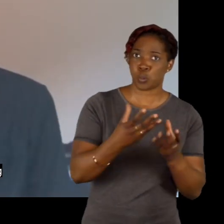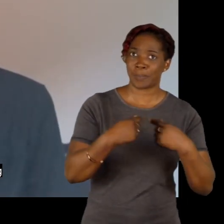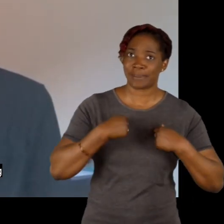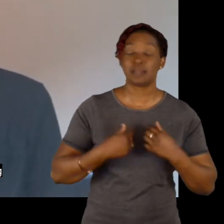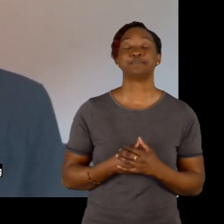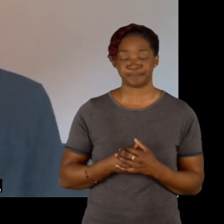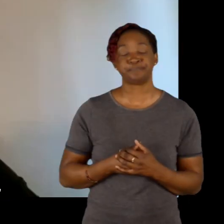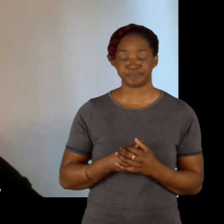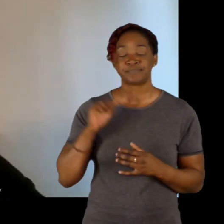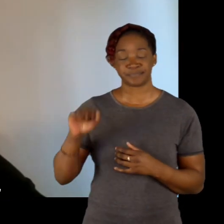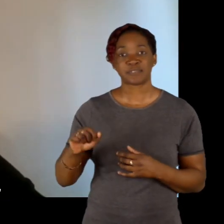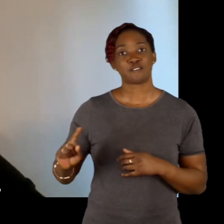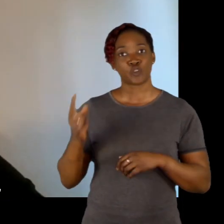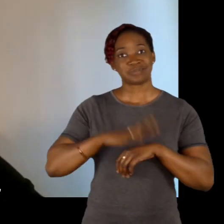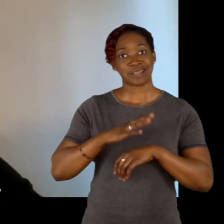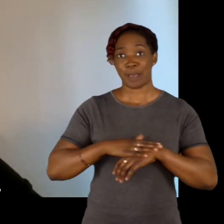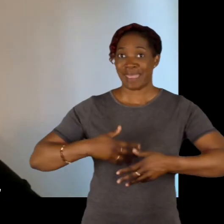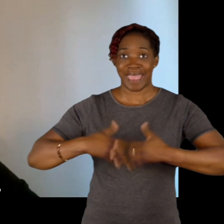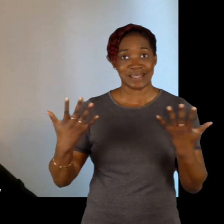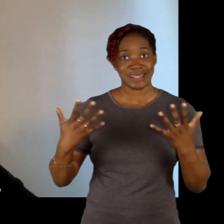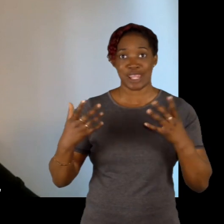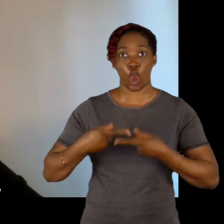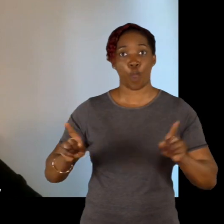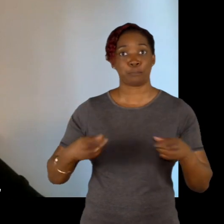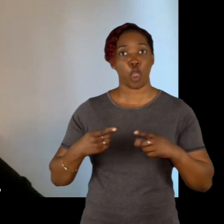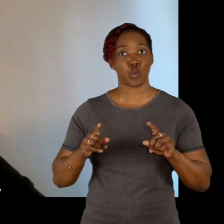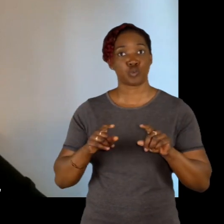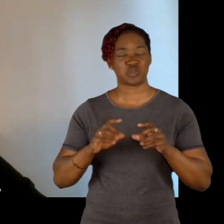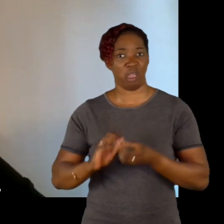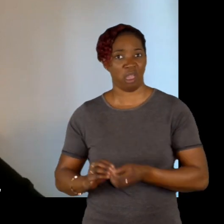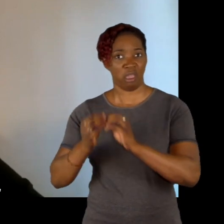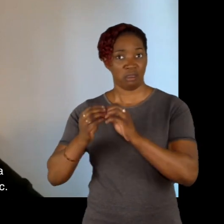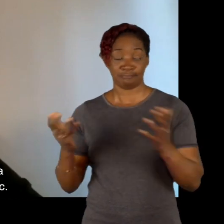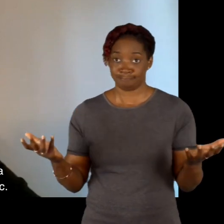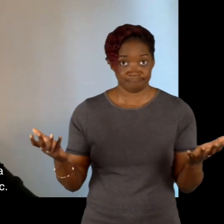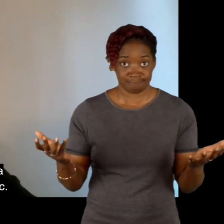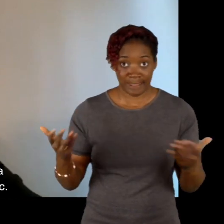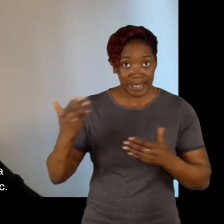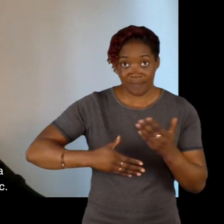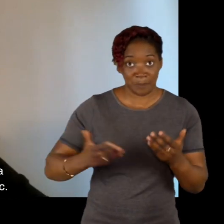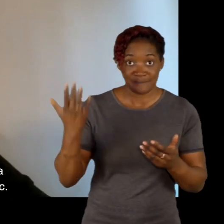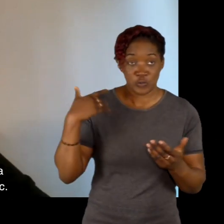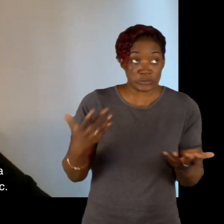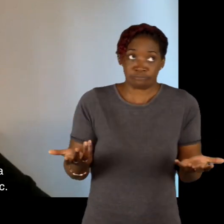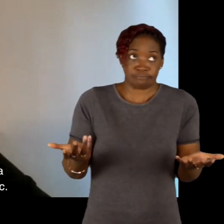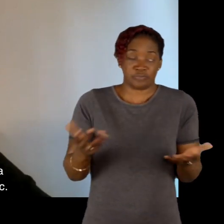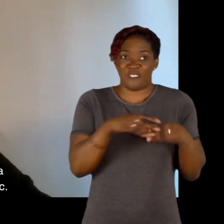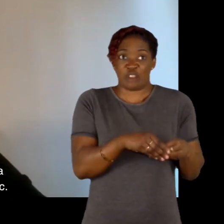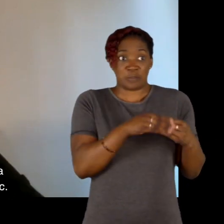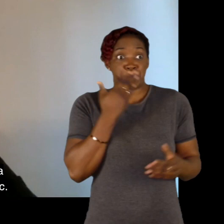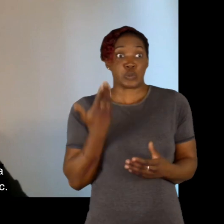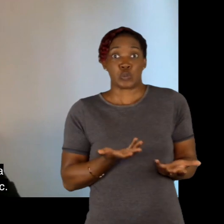me? Yeah, it was my first time working with any composer. I've not even worked for like